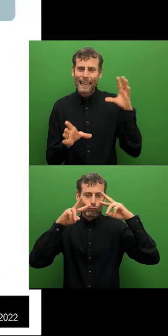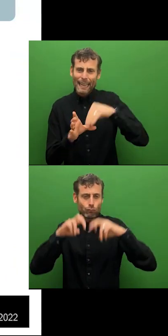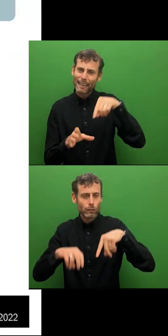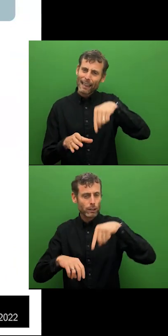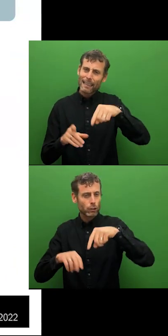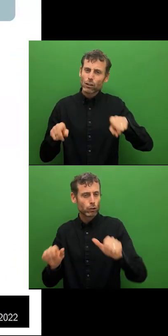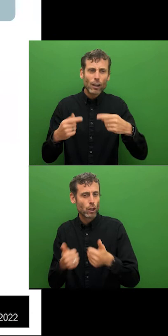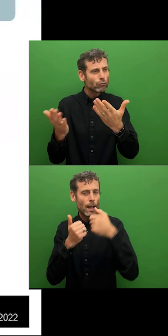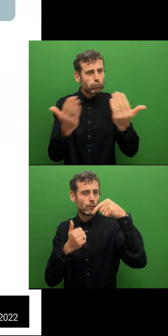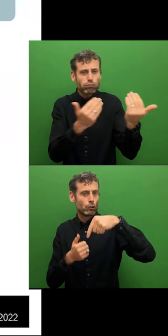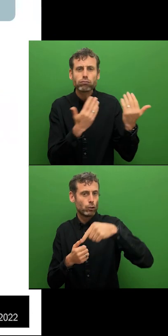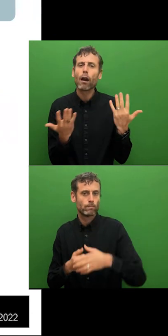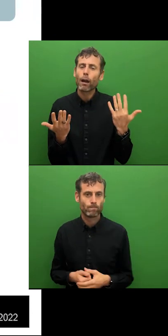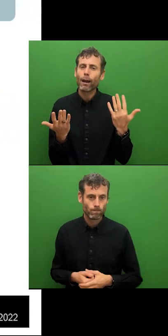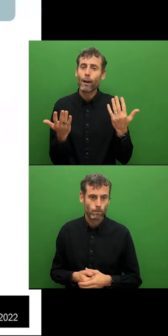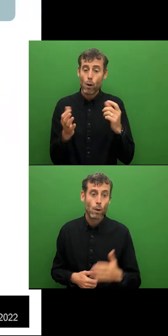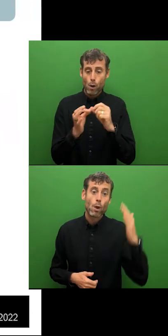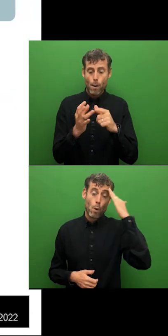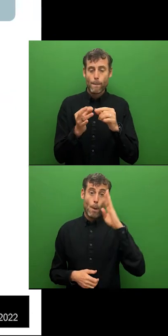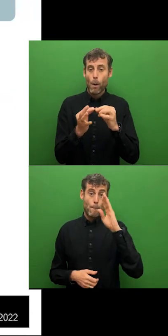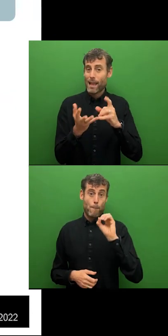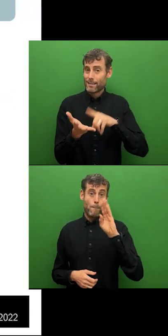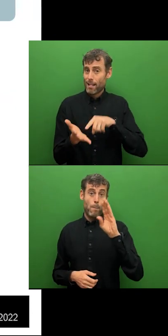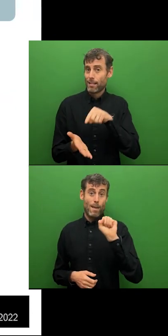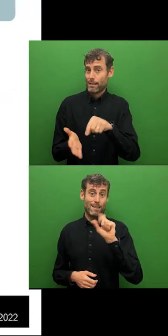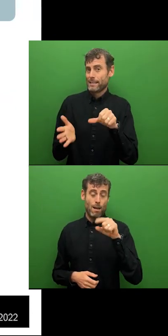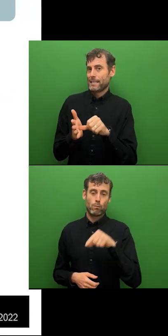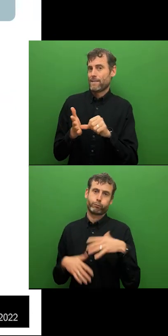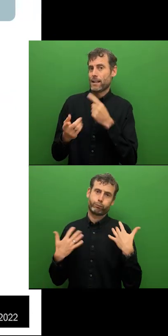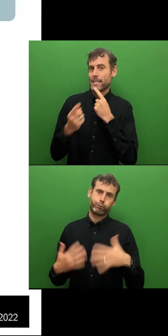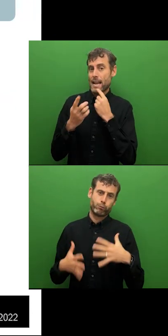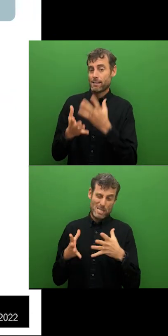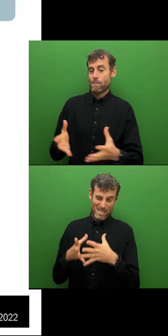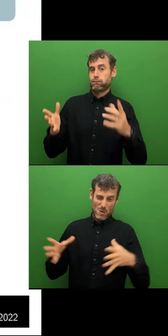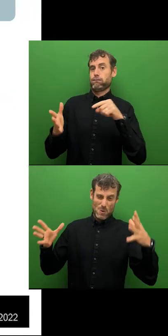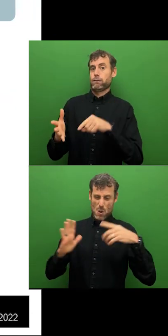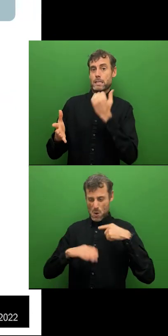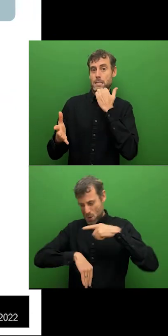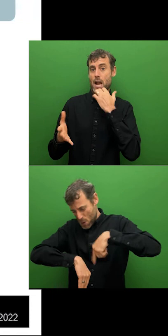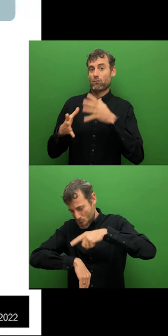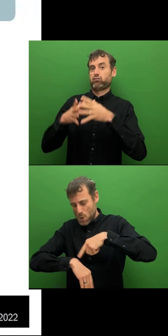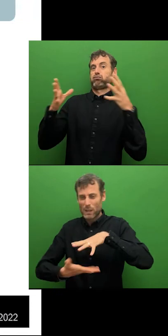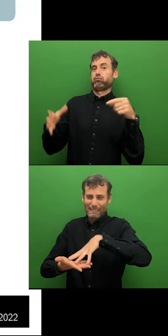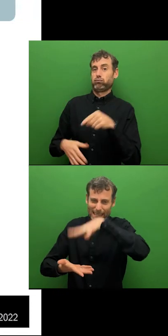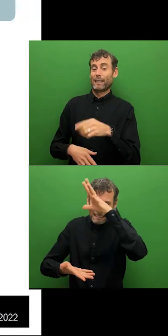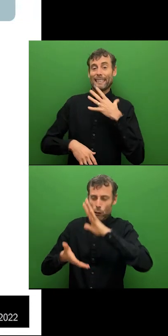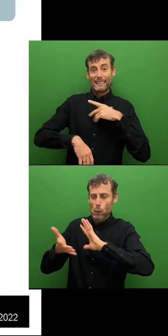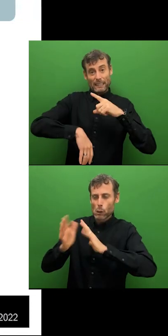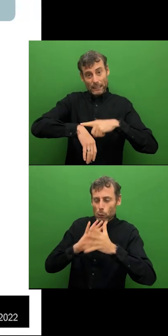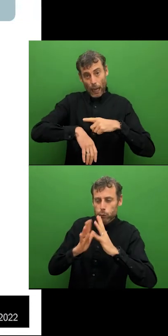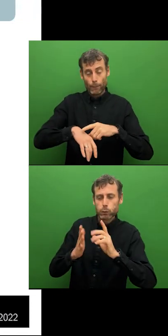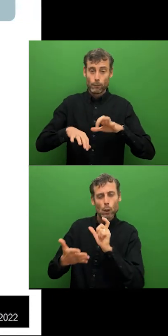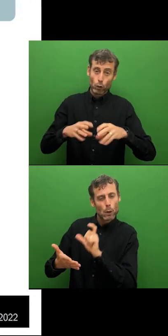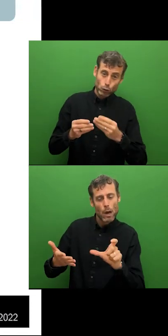to participate in this challenge. We know that BobSL is a difficult dataset due to its size. It takes time